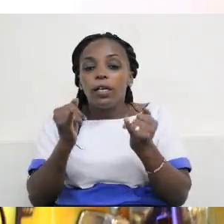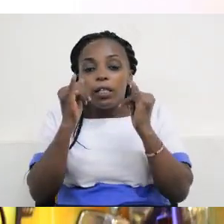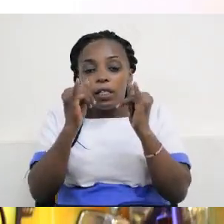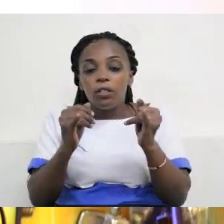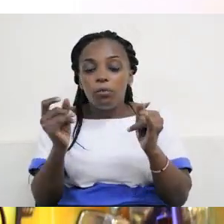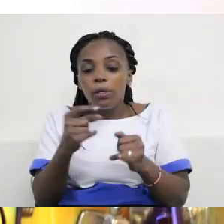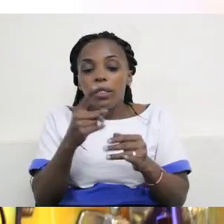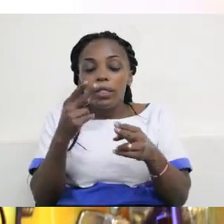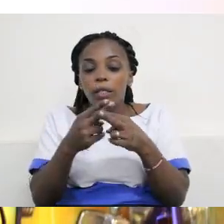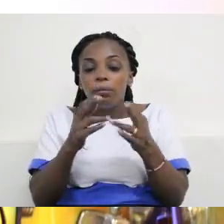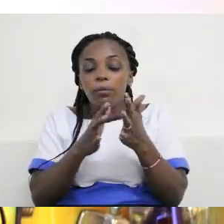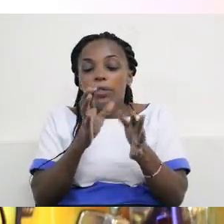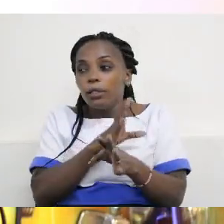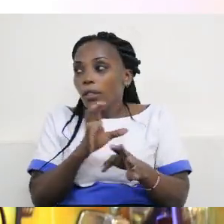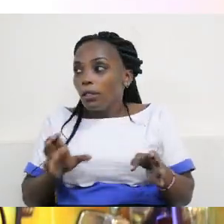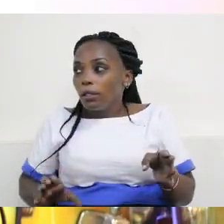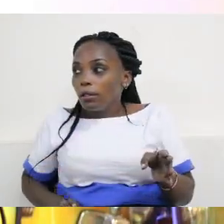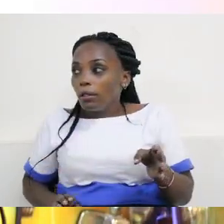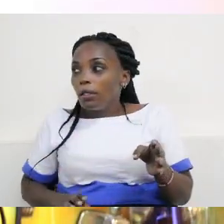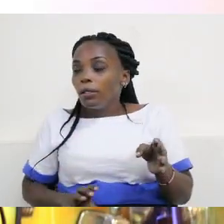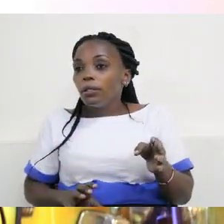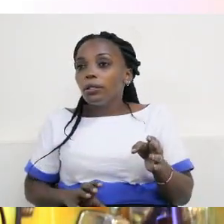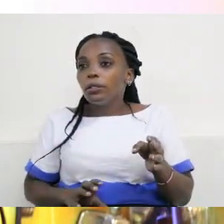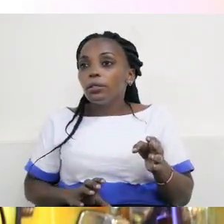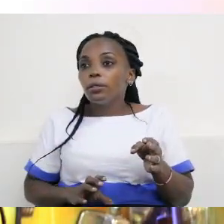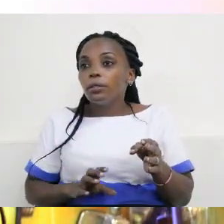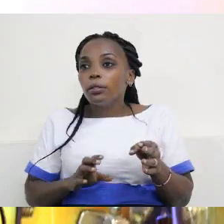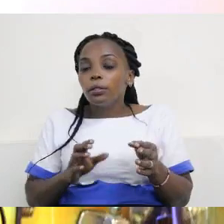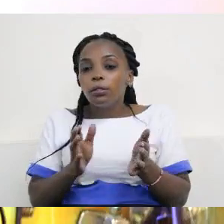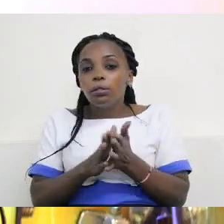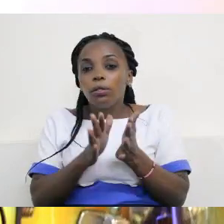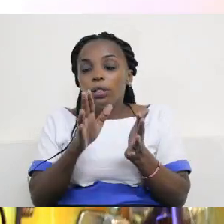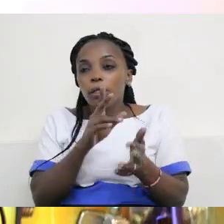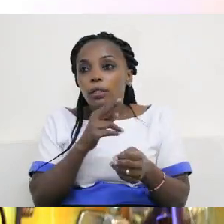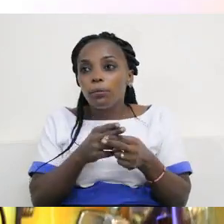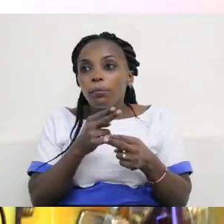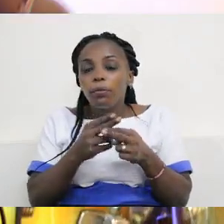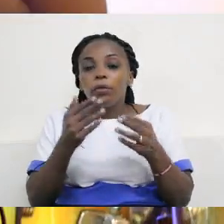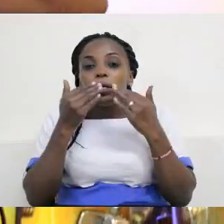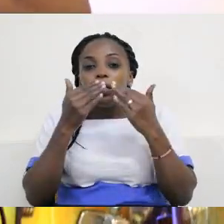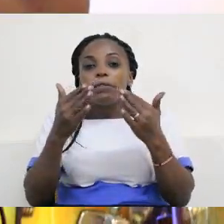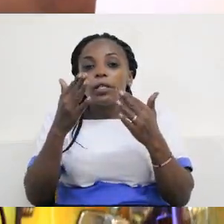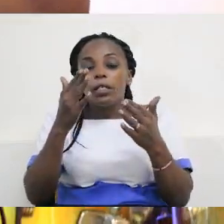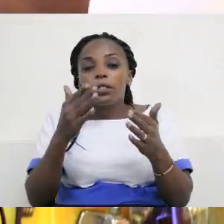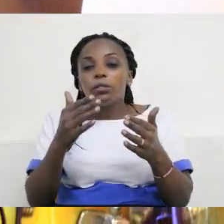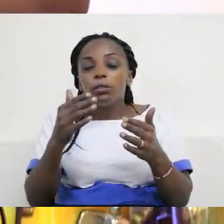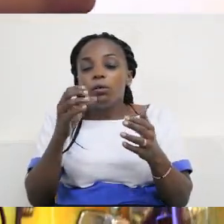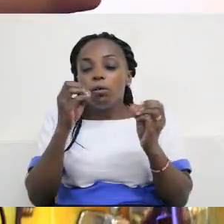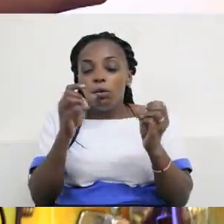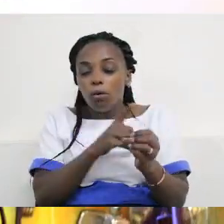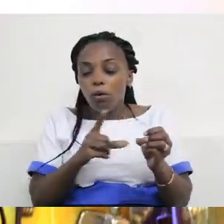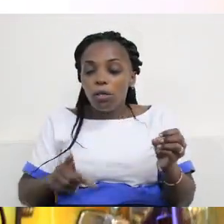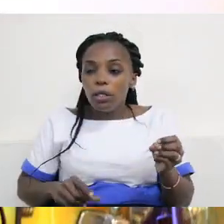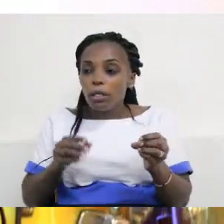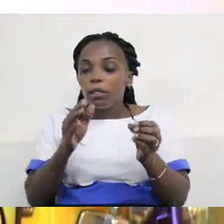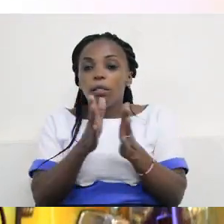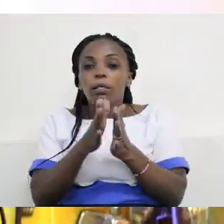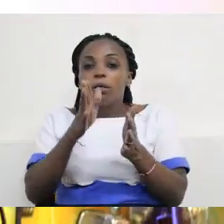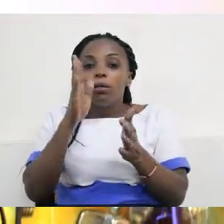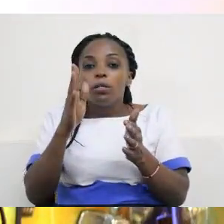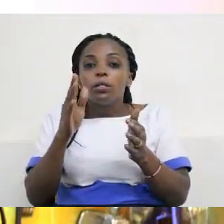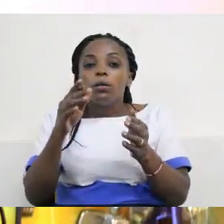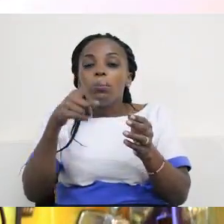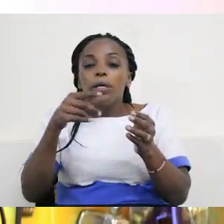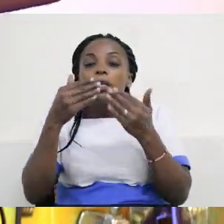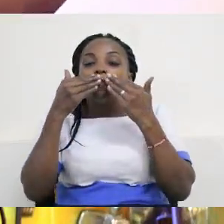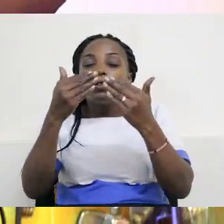season in Jesus' mighty and glorious name. We give you thanks. We give you thanks, our Lord and our God. Church, let us pray.